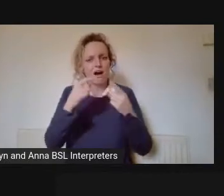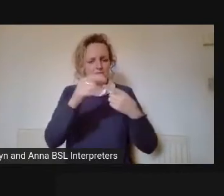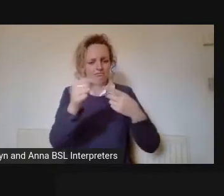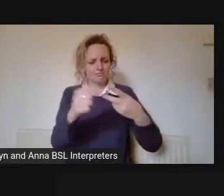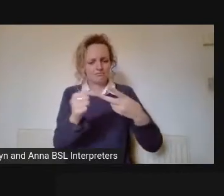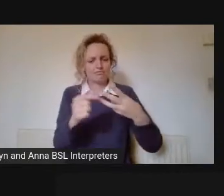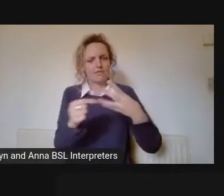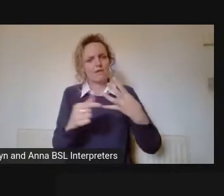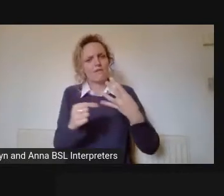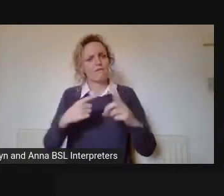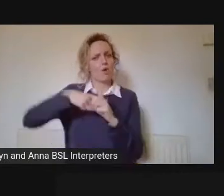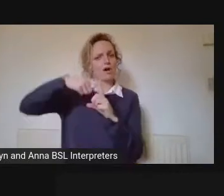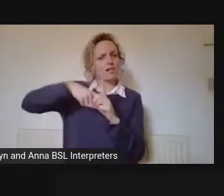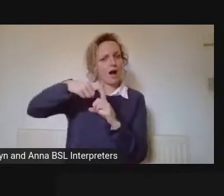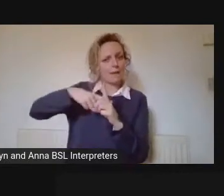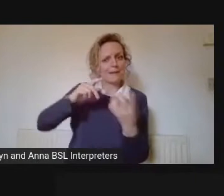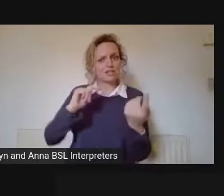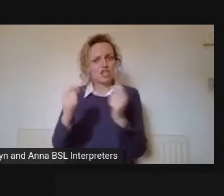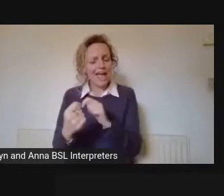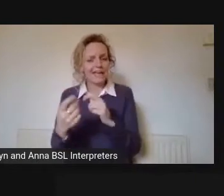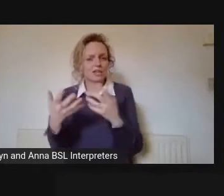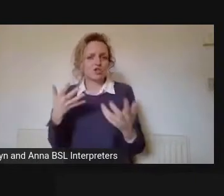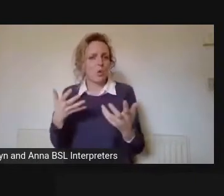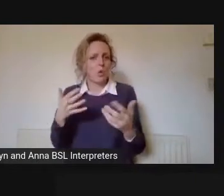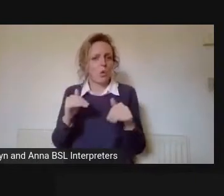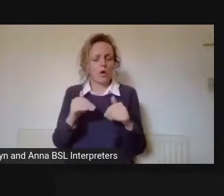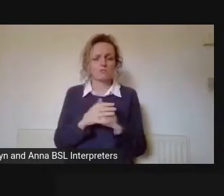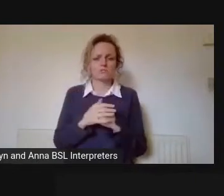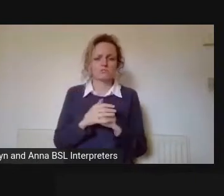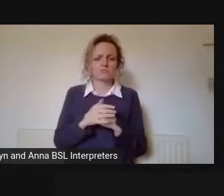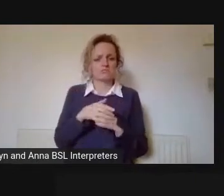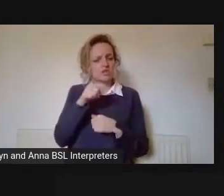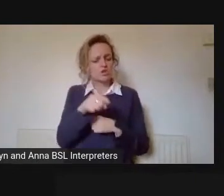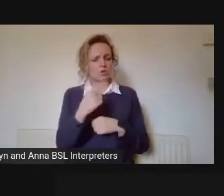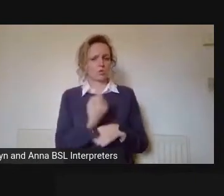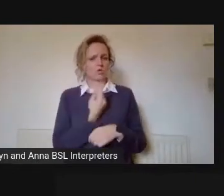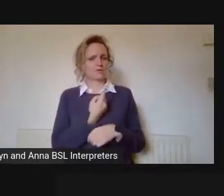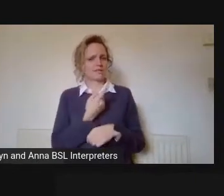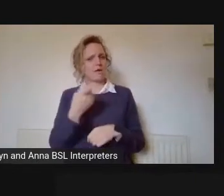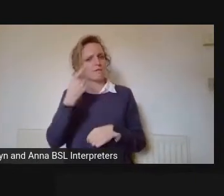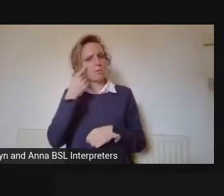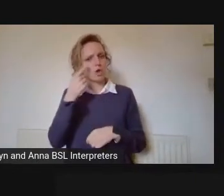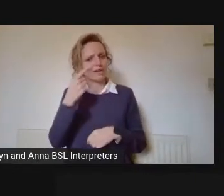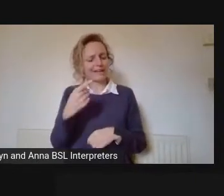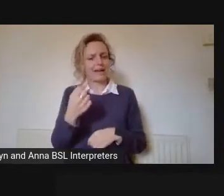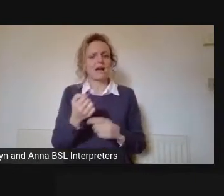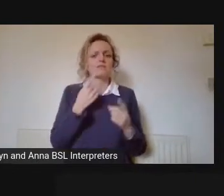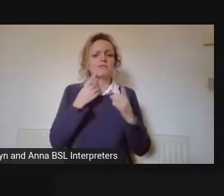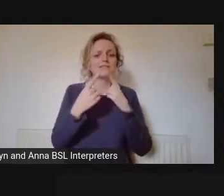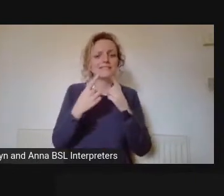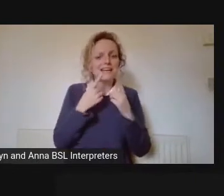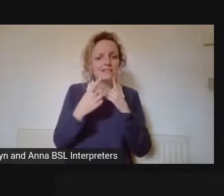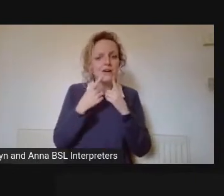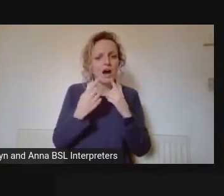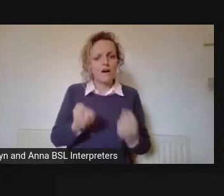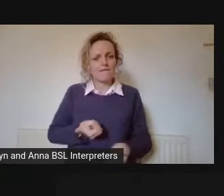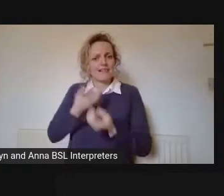for climate good or data for change? Or were you just looking at how this notion of data philanthropy, in a sense,